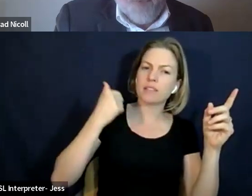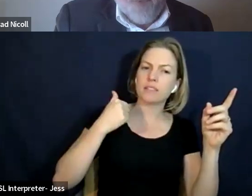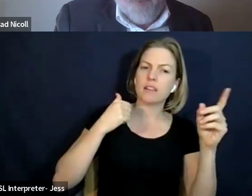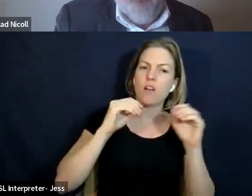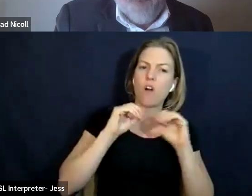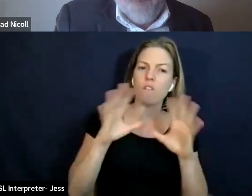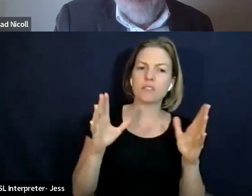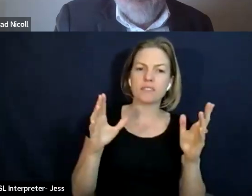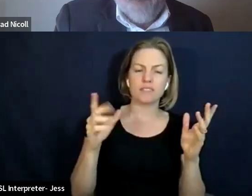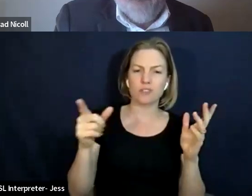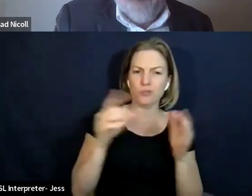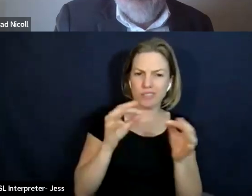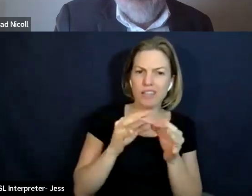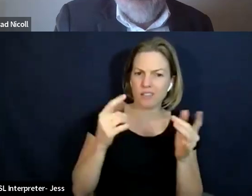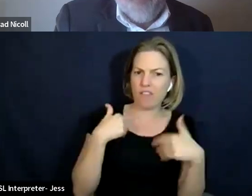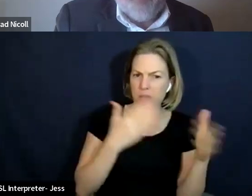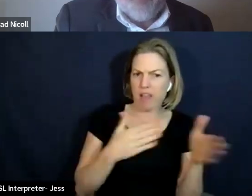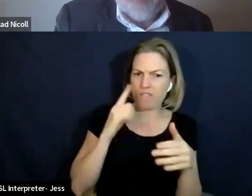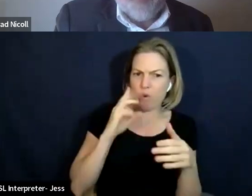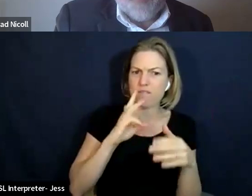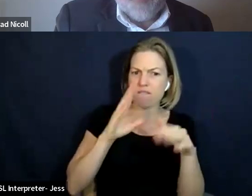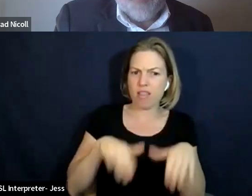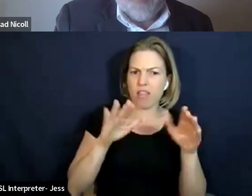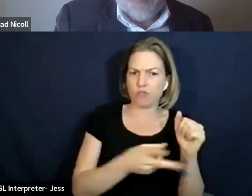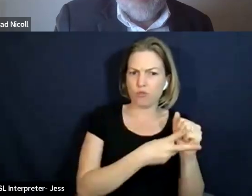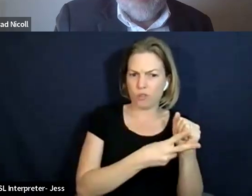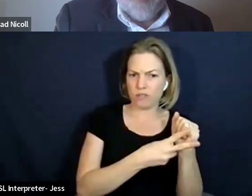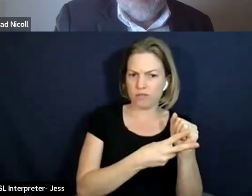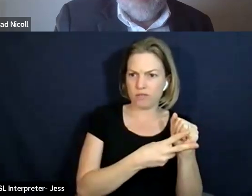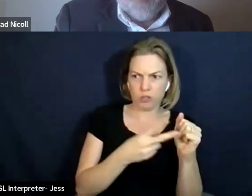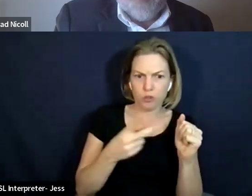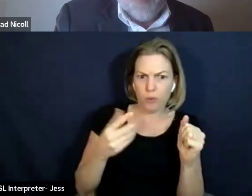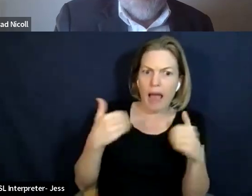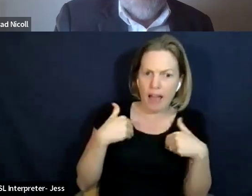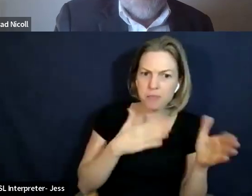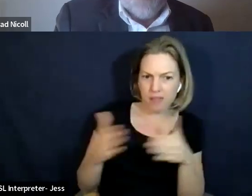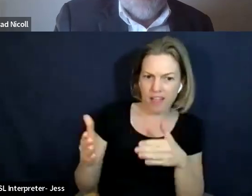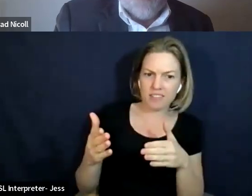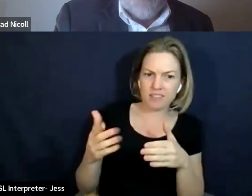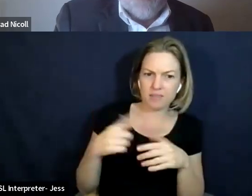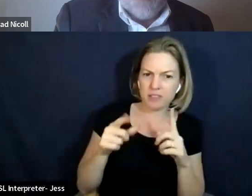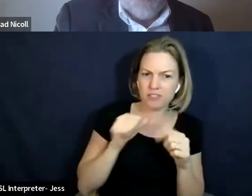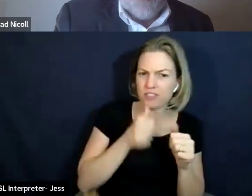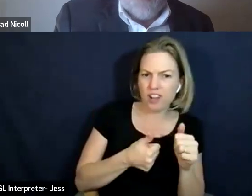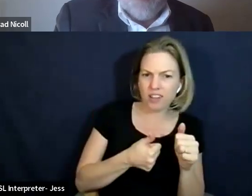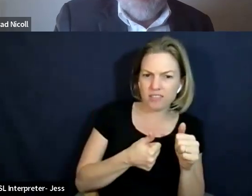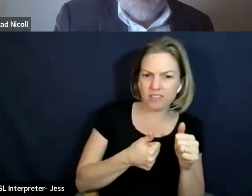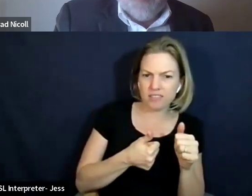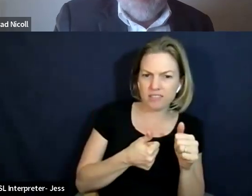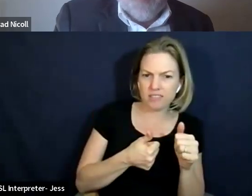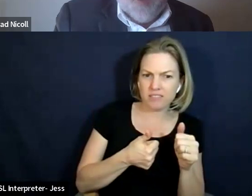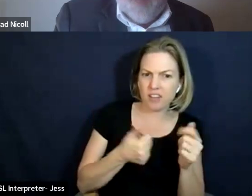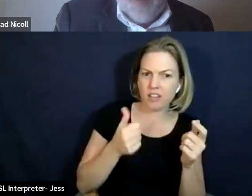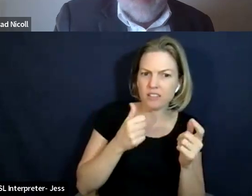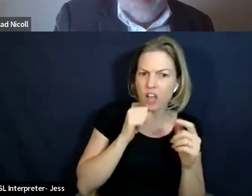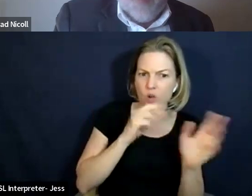obviously, you said you had a plan for flood storage, so you obviously have a plan. You're just not have it tonight.